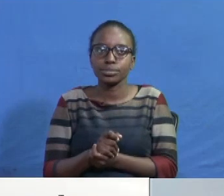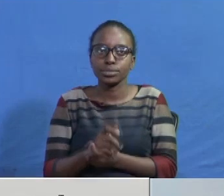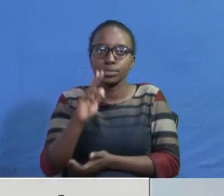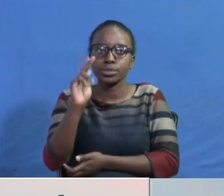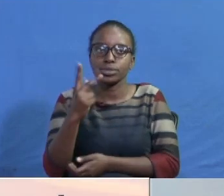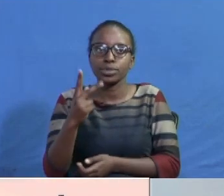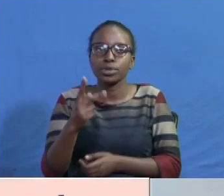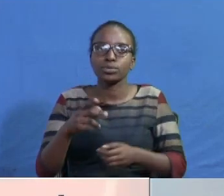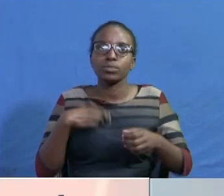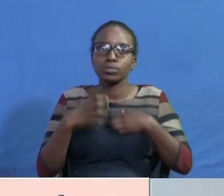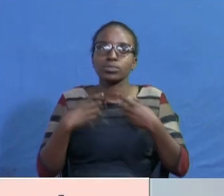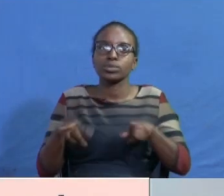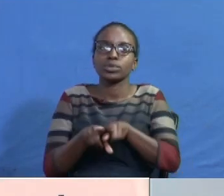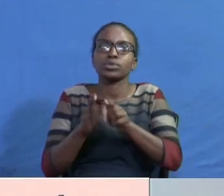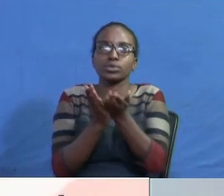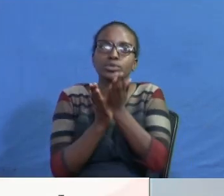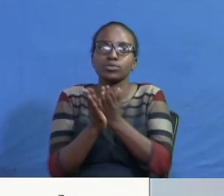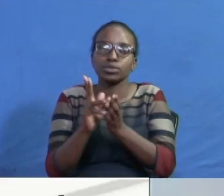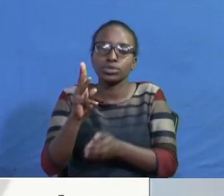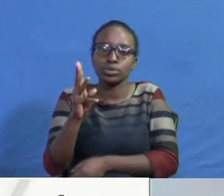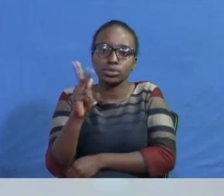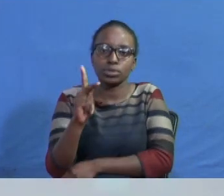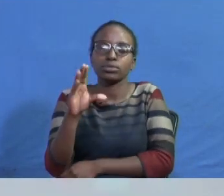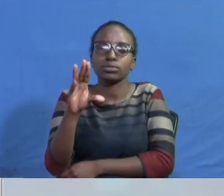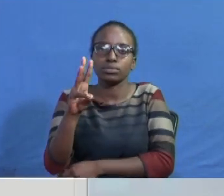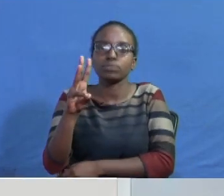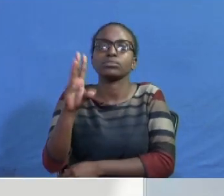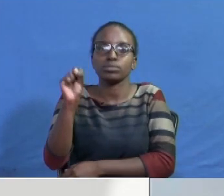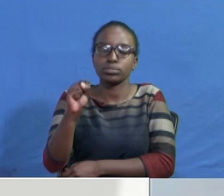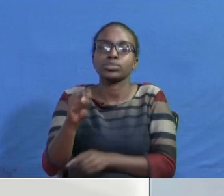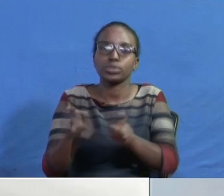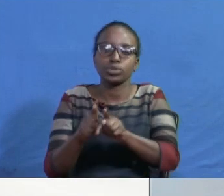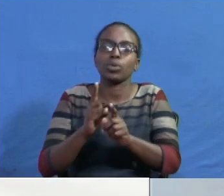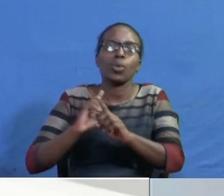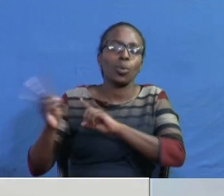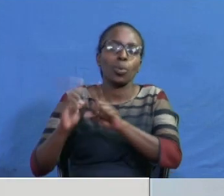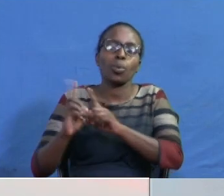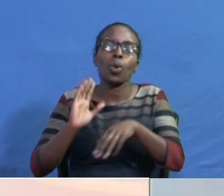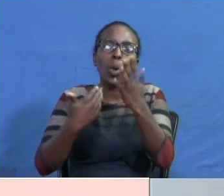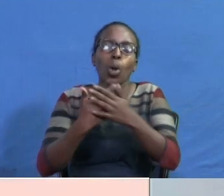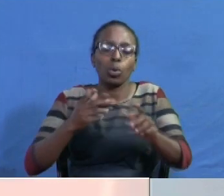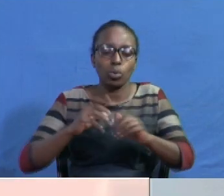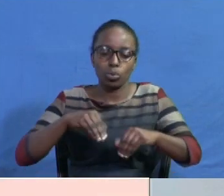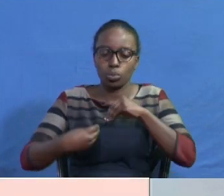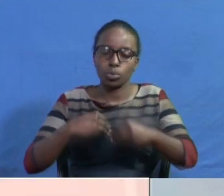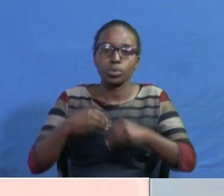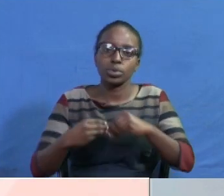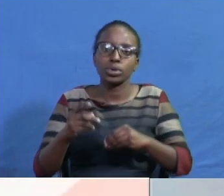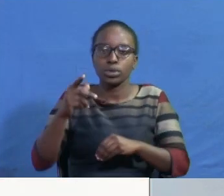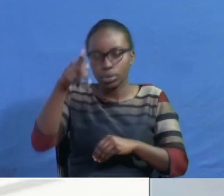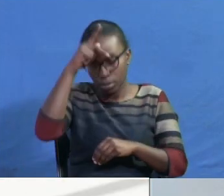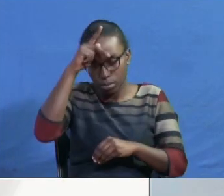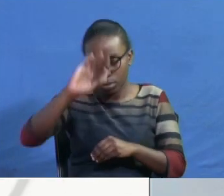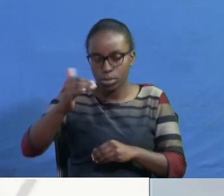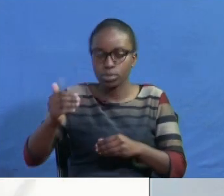The Kenya Wildlife Service, KWS, has launched an operation to flush out hyenas in Juja, Kiambu County, following public outcry